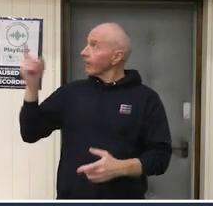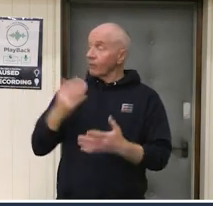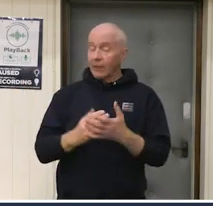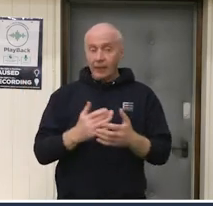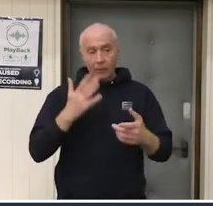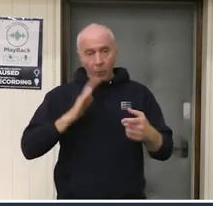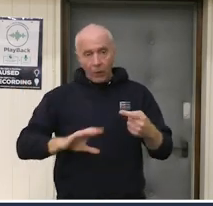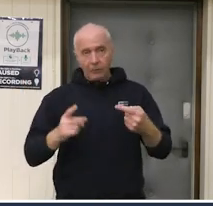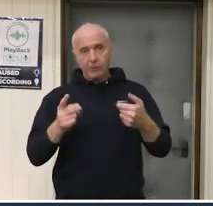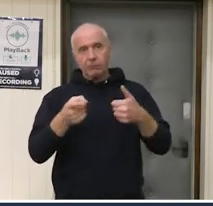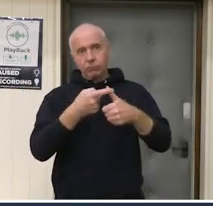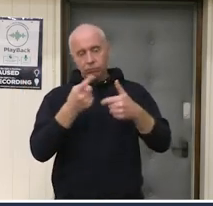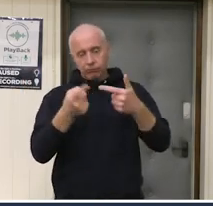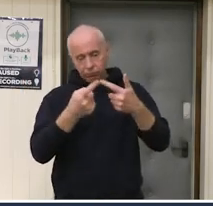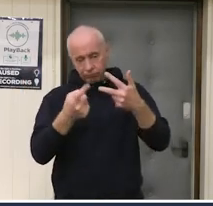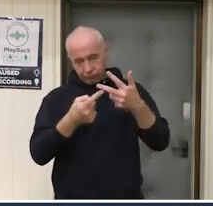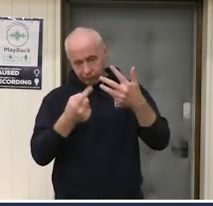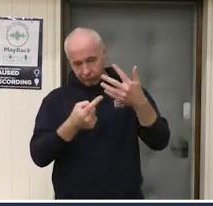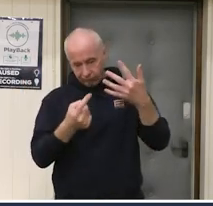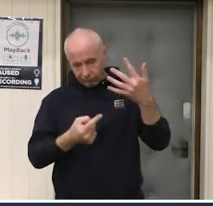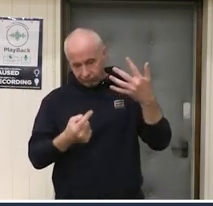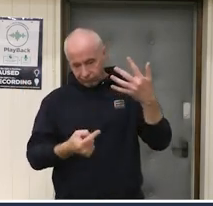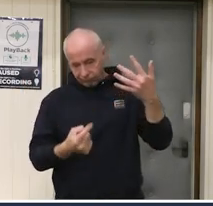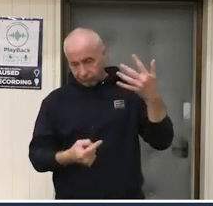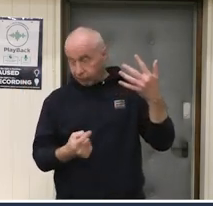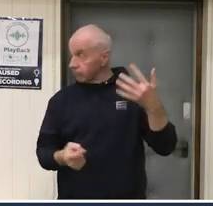Right, so what do we do here, right?